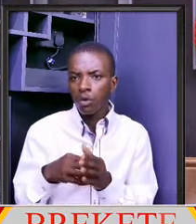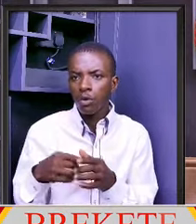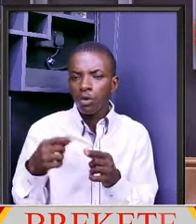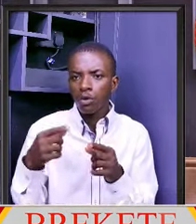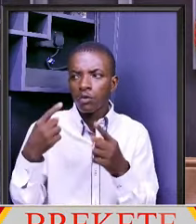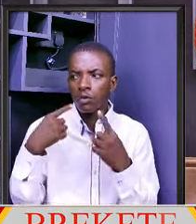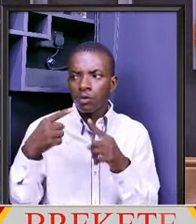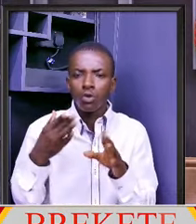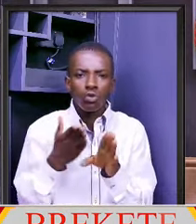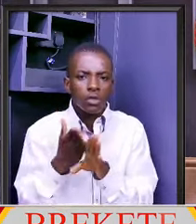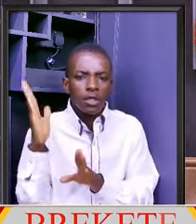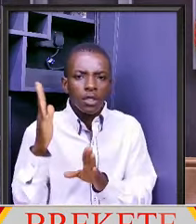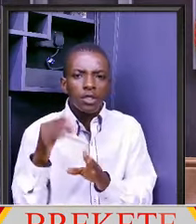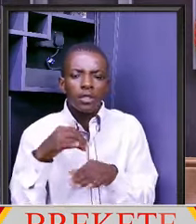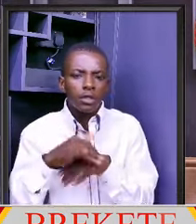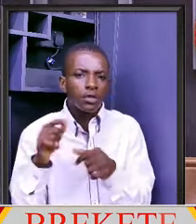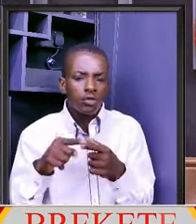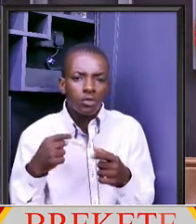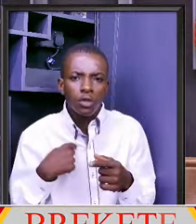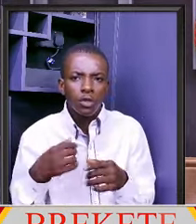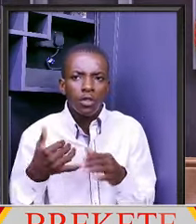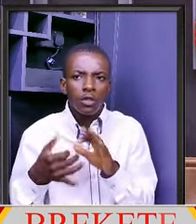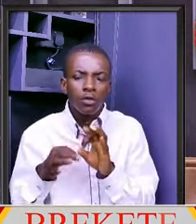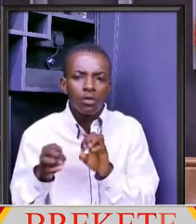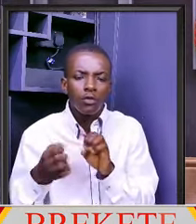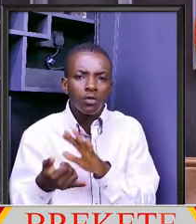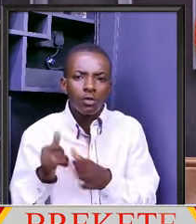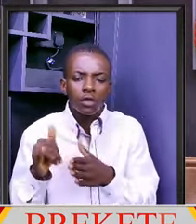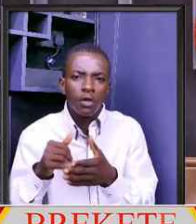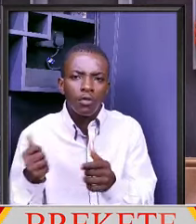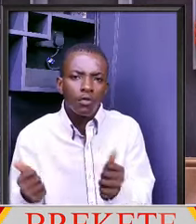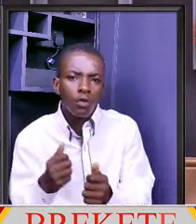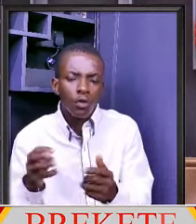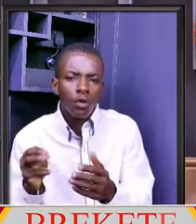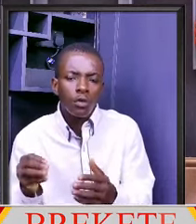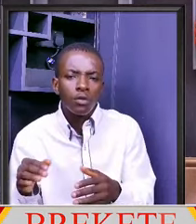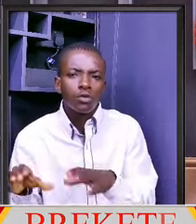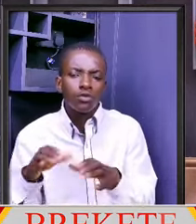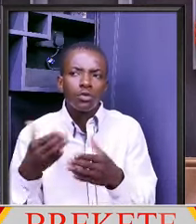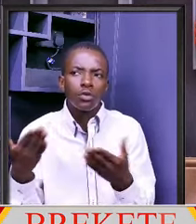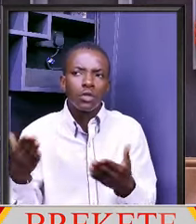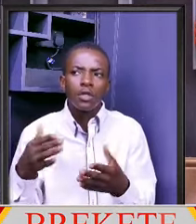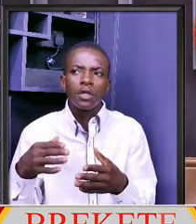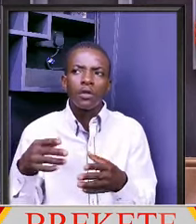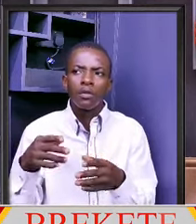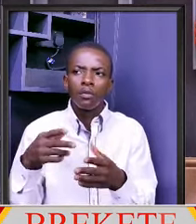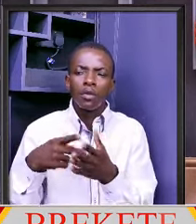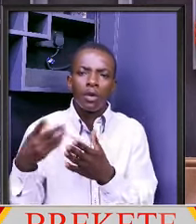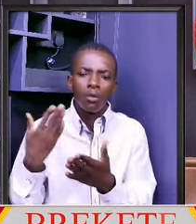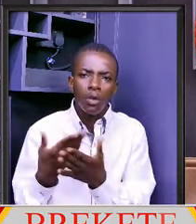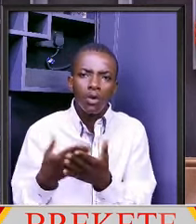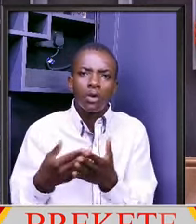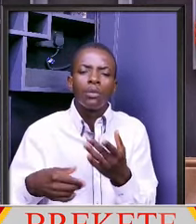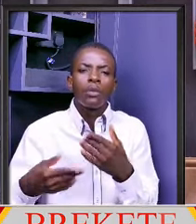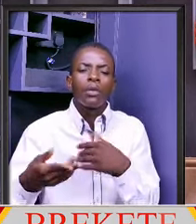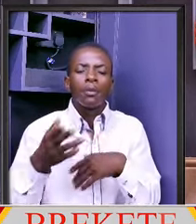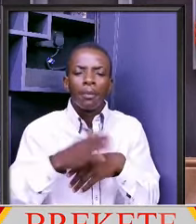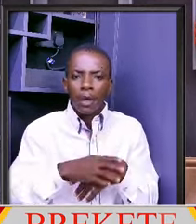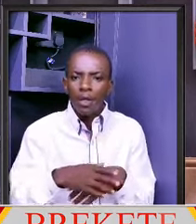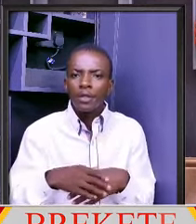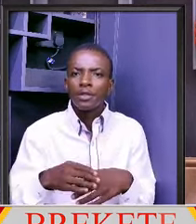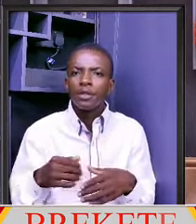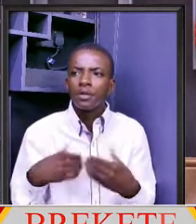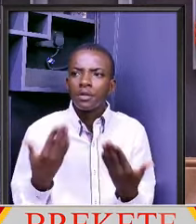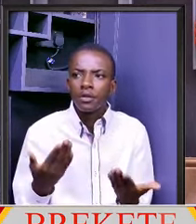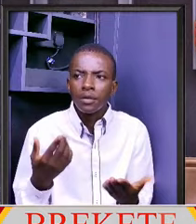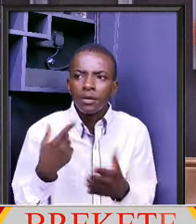you. No. And they'll send it to me. Nah. Even those who are following him to go and do the thing. They're not. The paid money they will give them back. They will forward